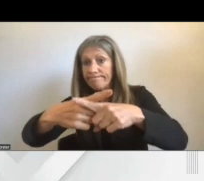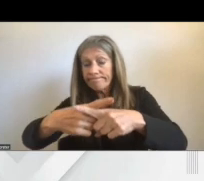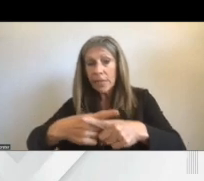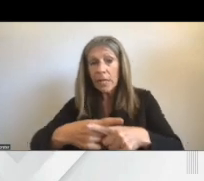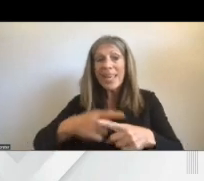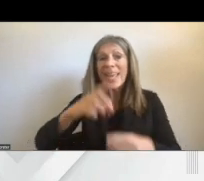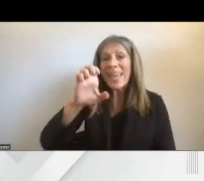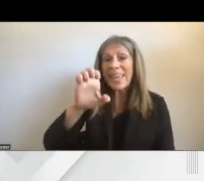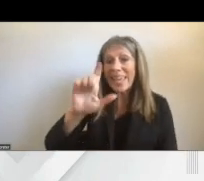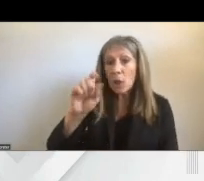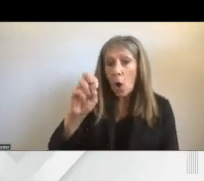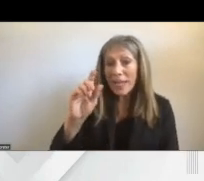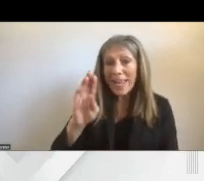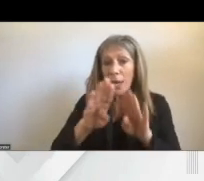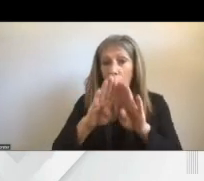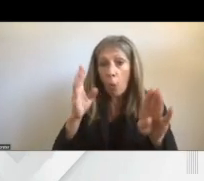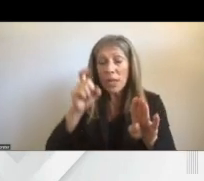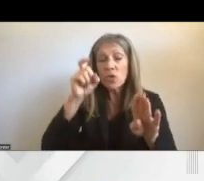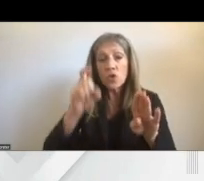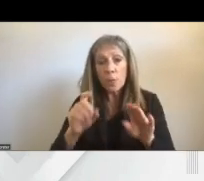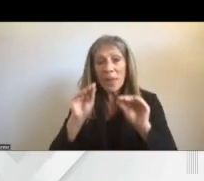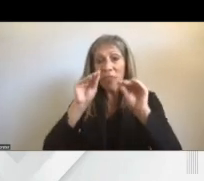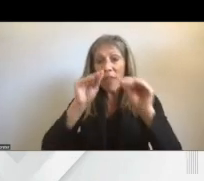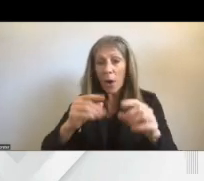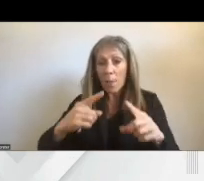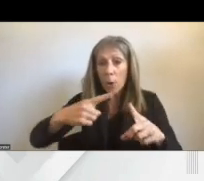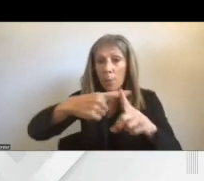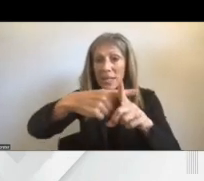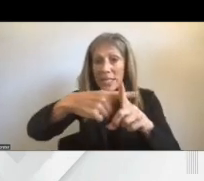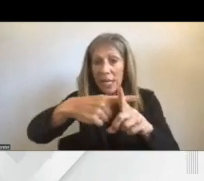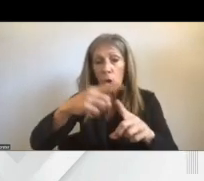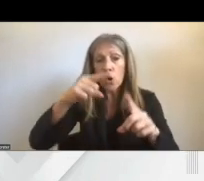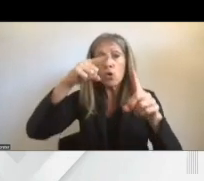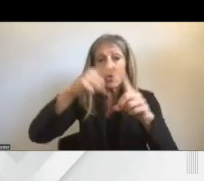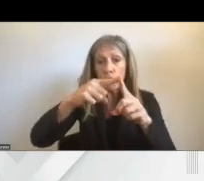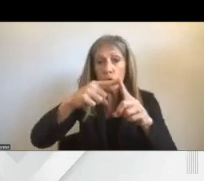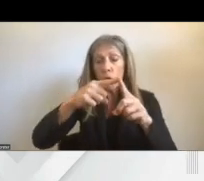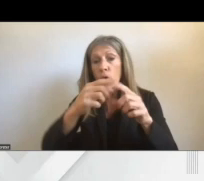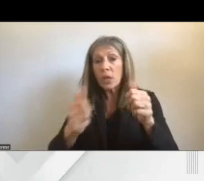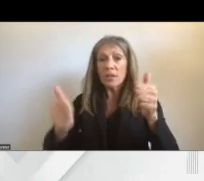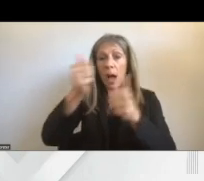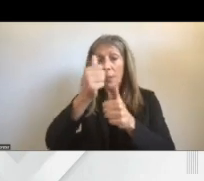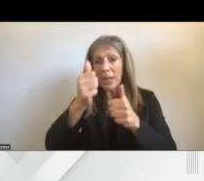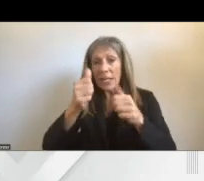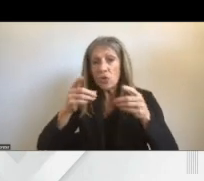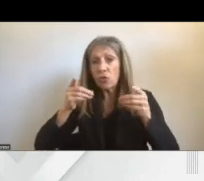elongated openings should be placed perpendicular to the dominant direction of travel.